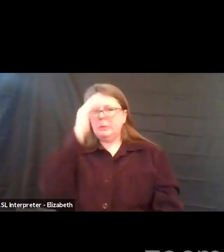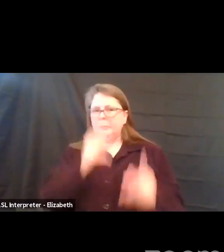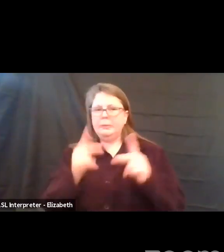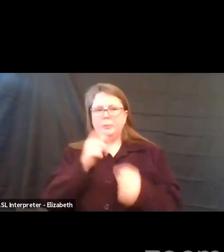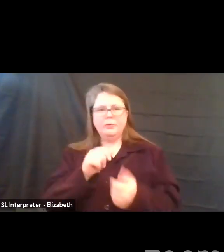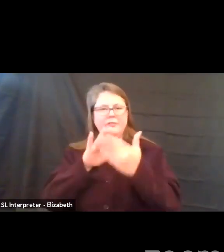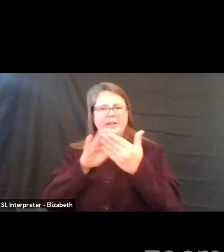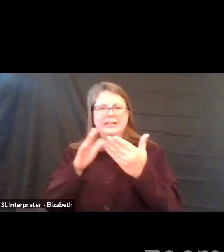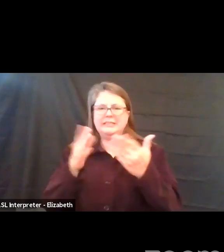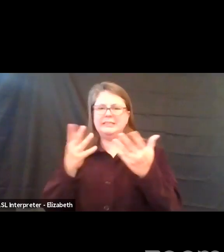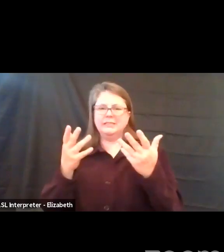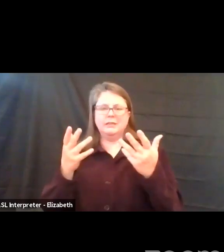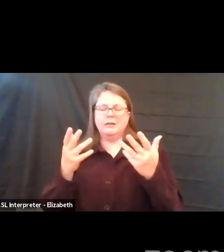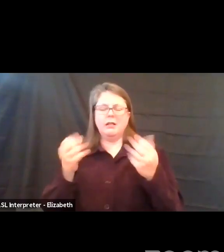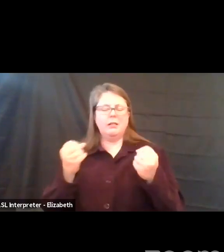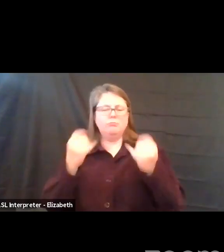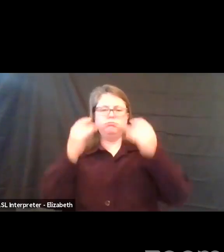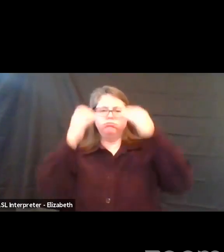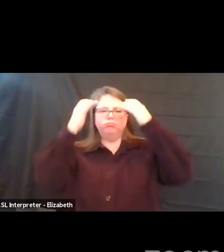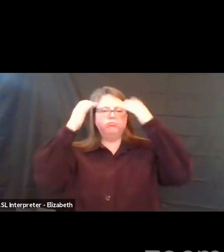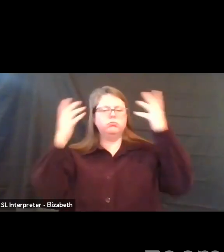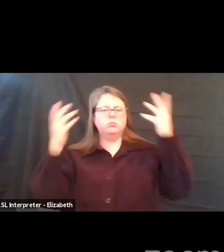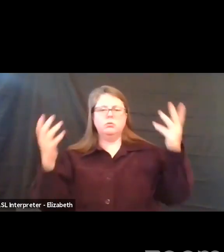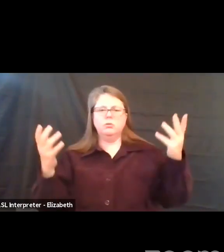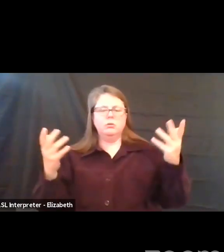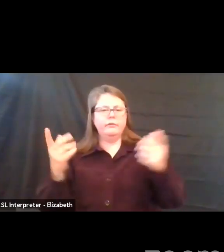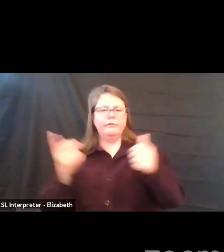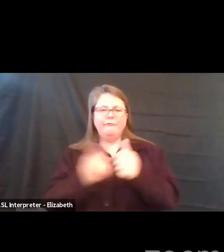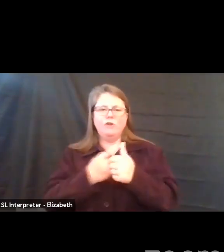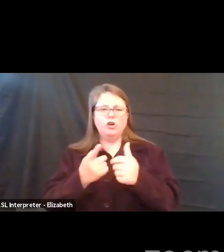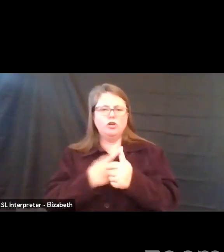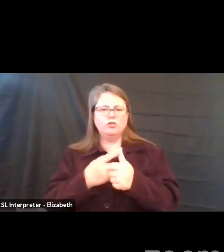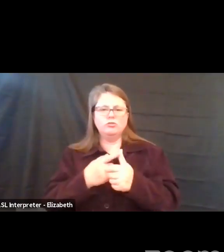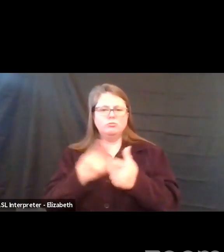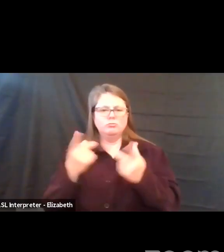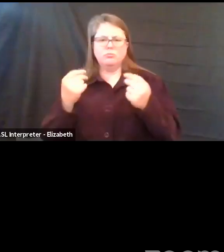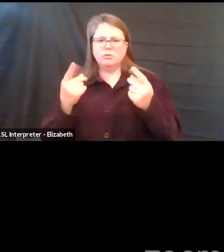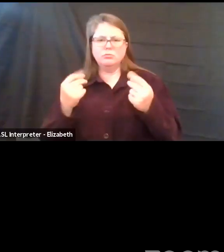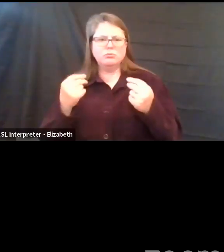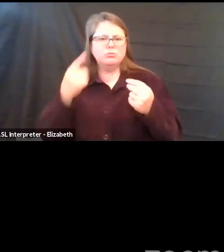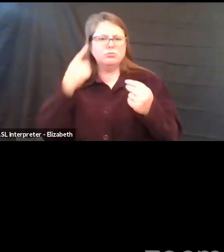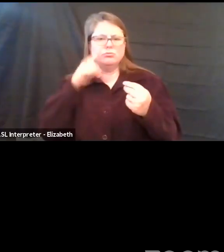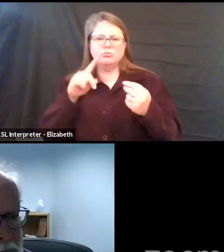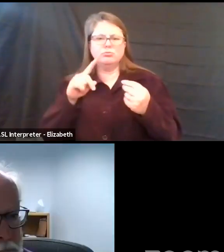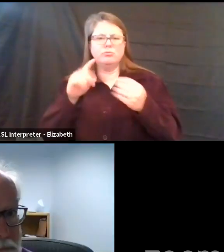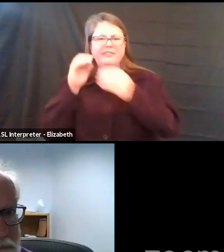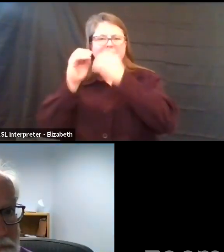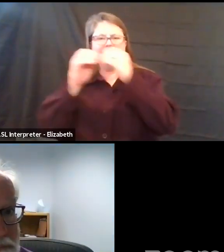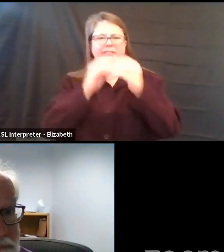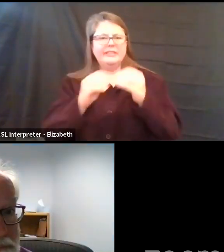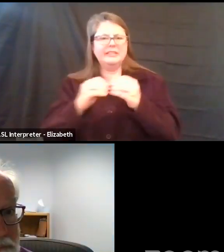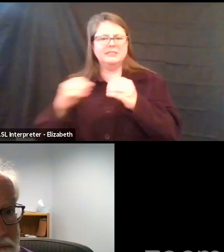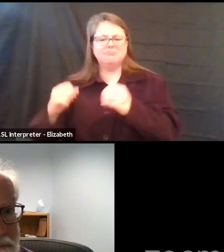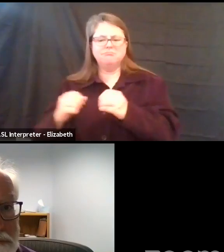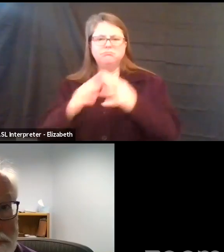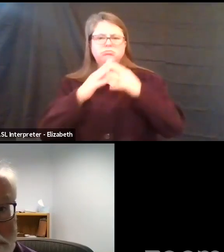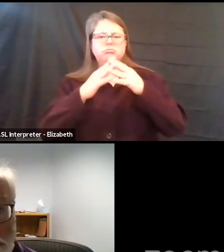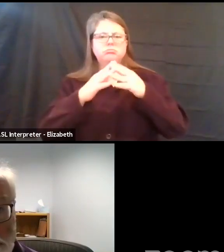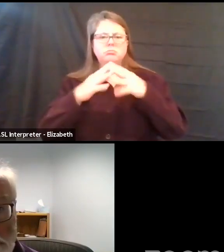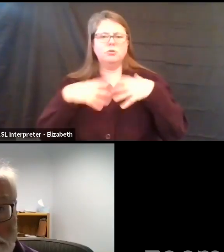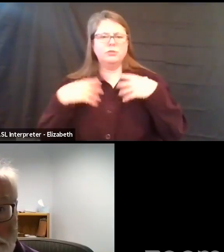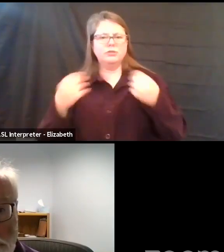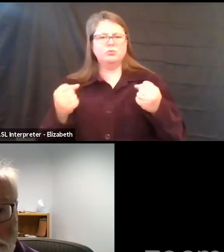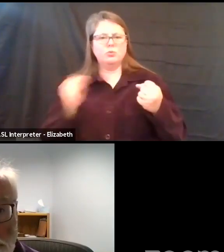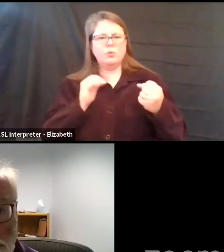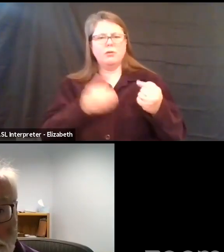our process of putting our community back together. And that is figuring out how to clean up sites that have been devastated.